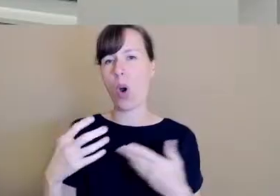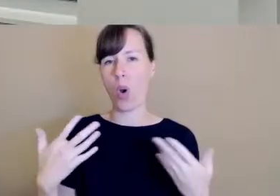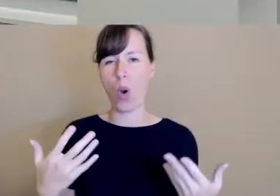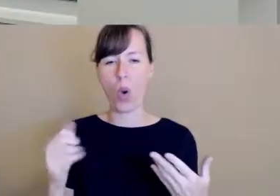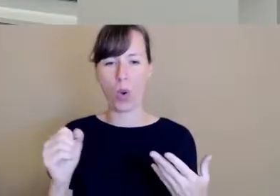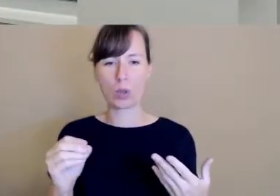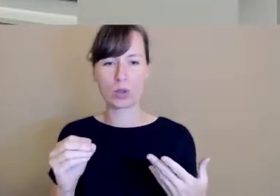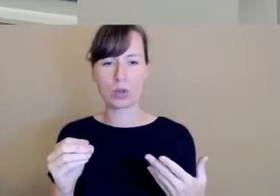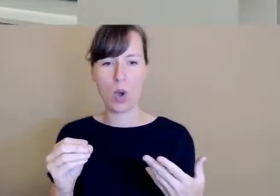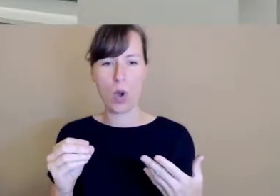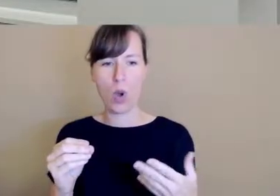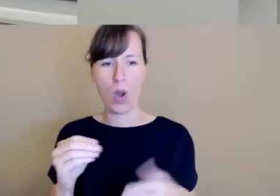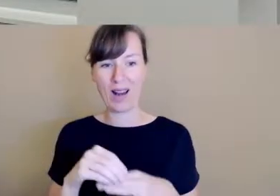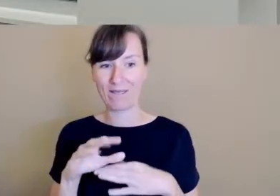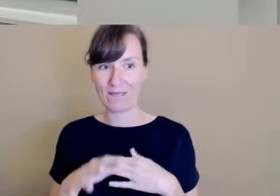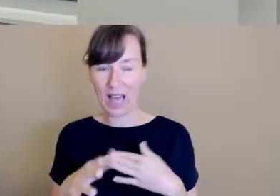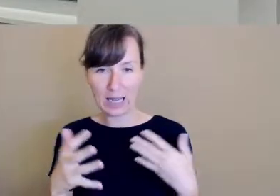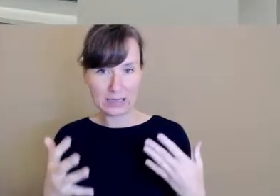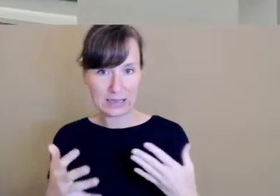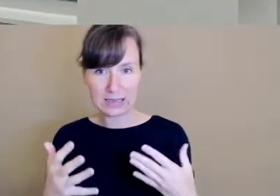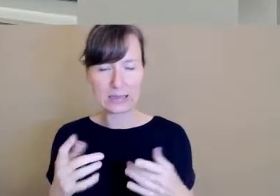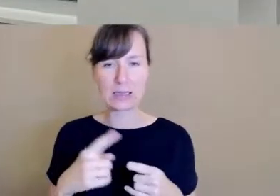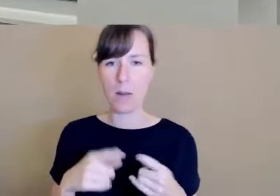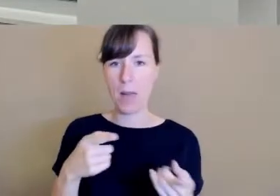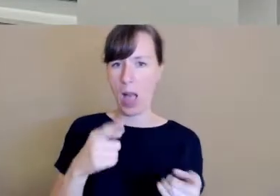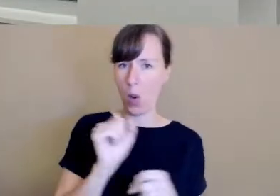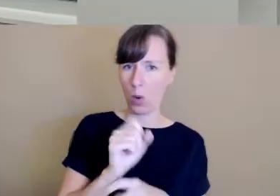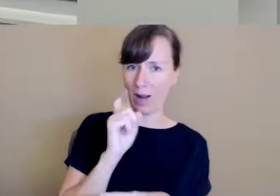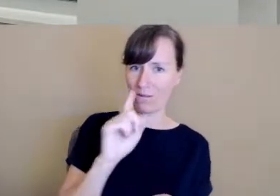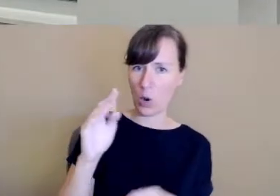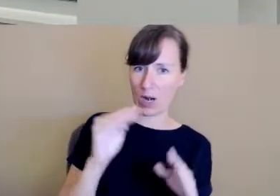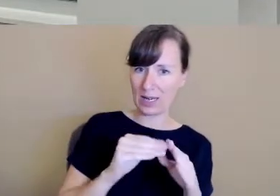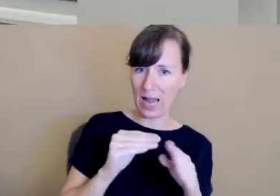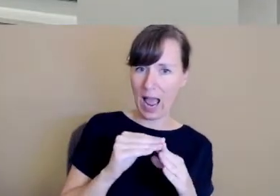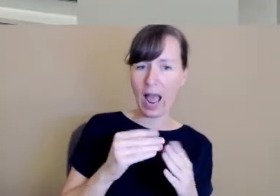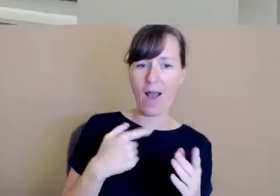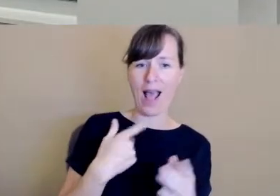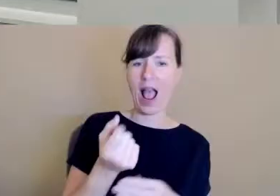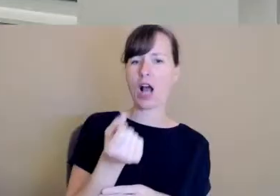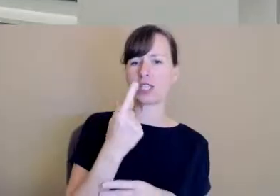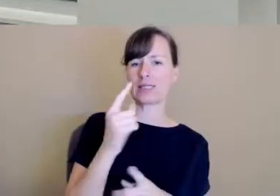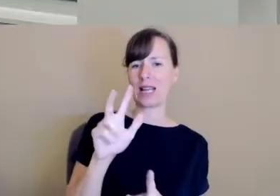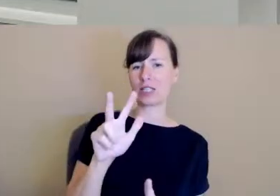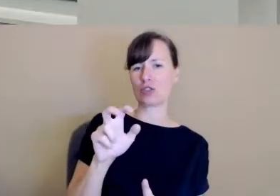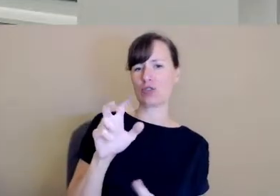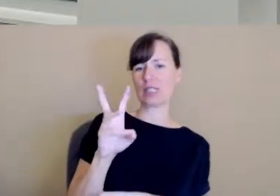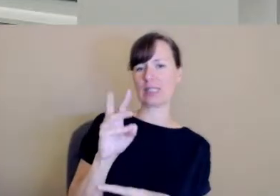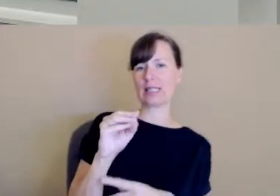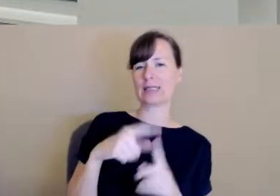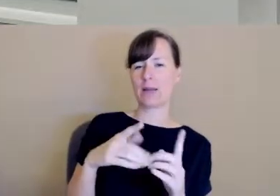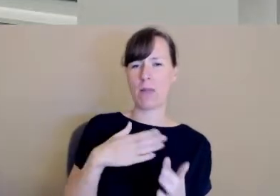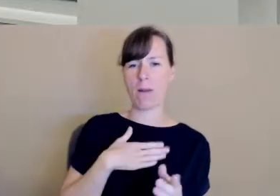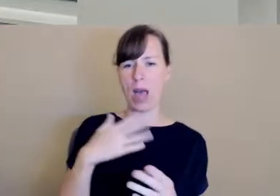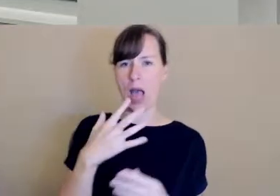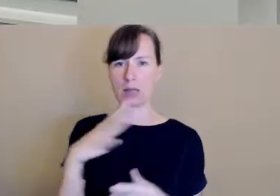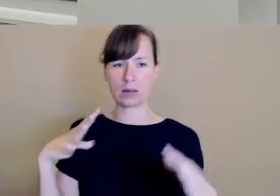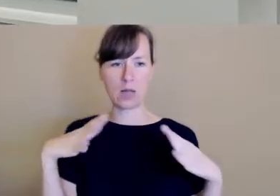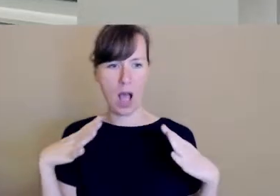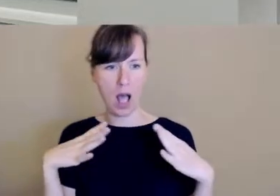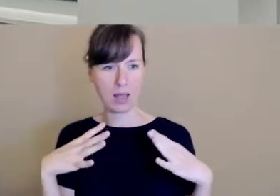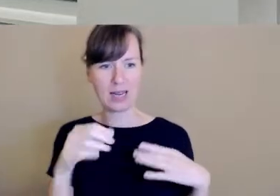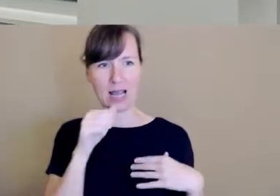working for the town. But yes, I understand it's 360, but minus the holidays. It's not just 3 months a